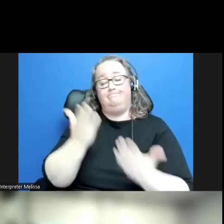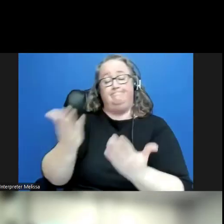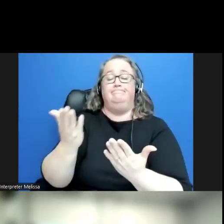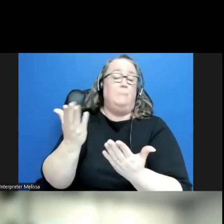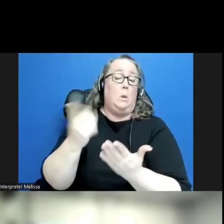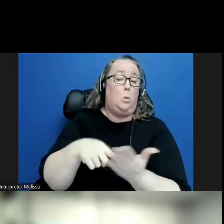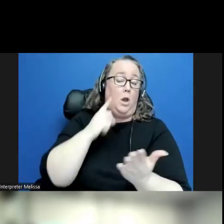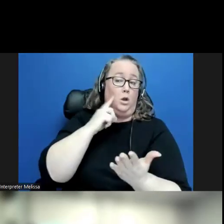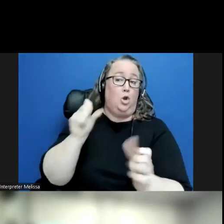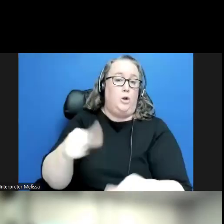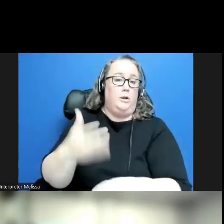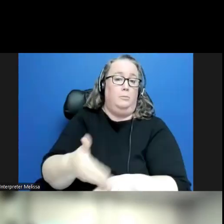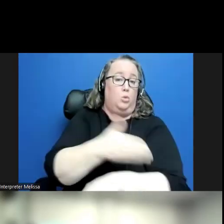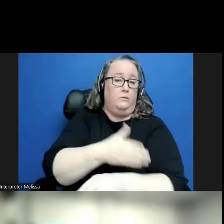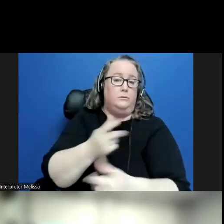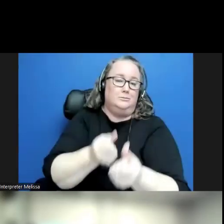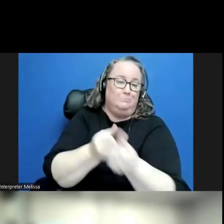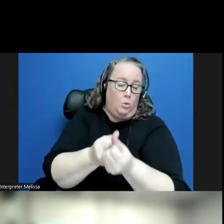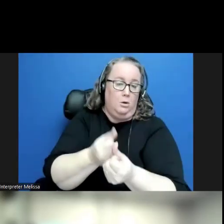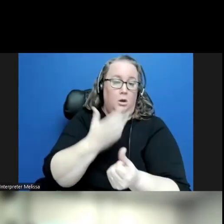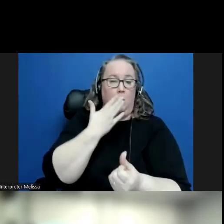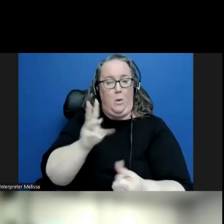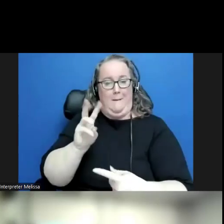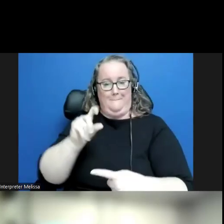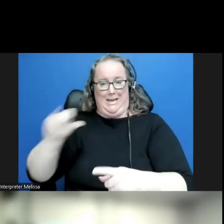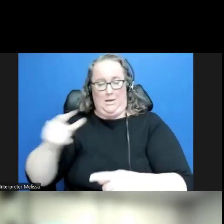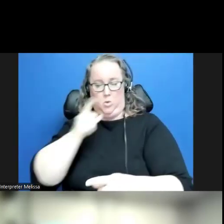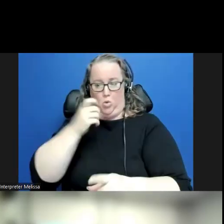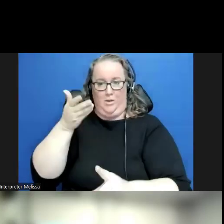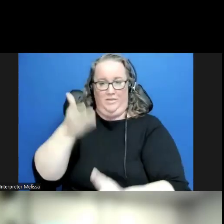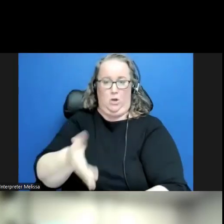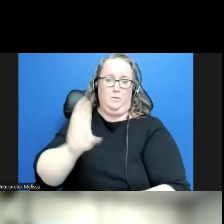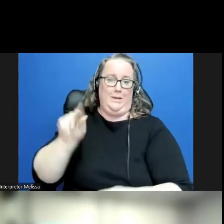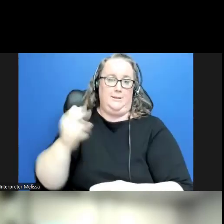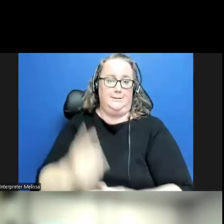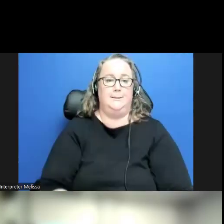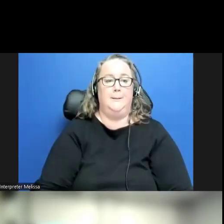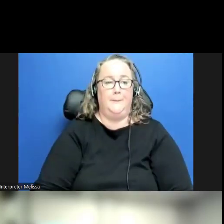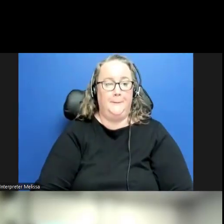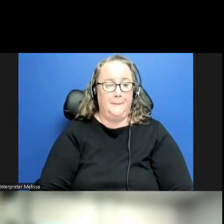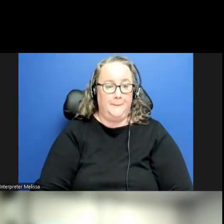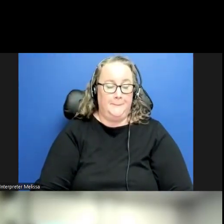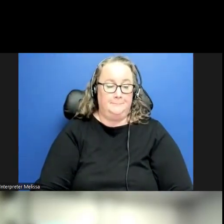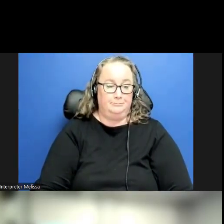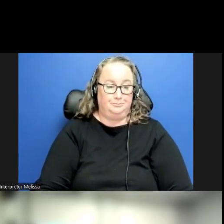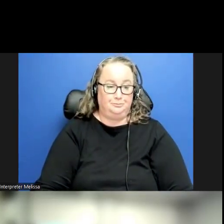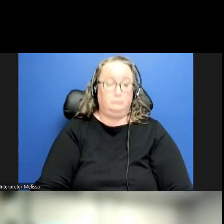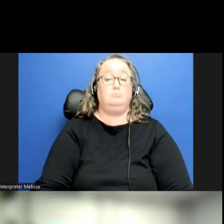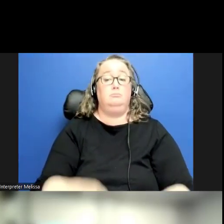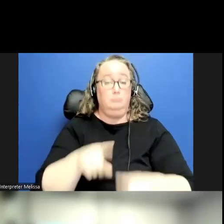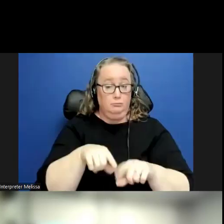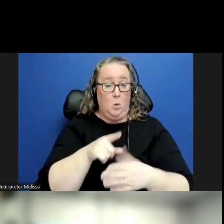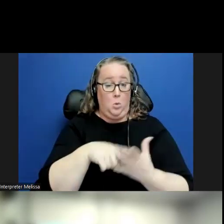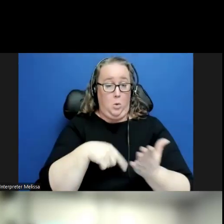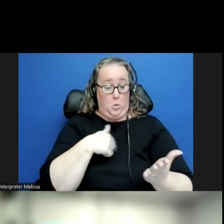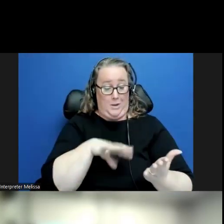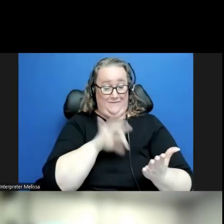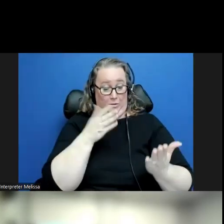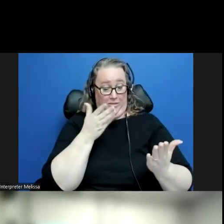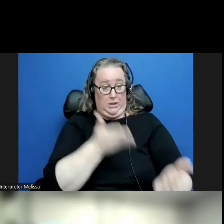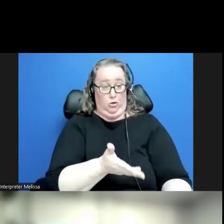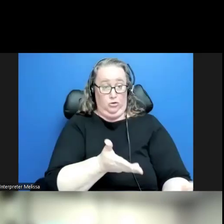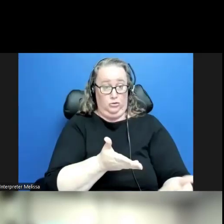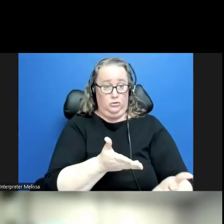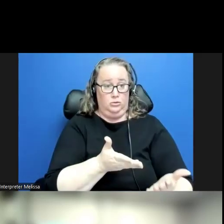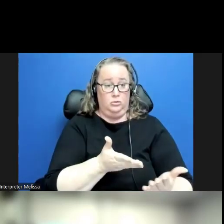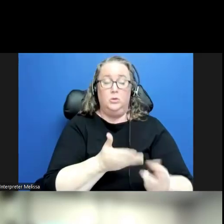would improve and support the well-being of those who are committed to Bridgewater. Based on our findings, we found that